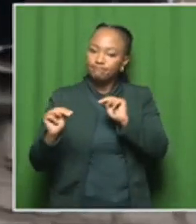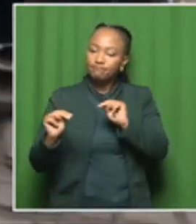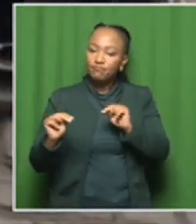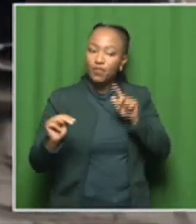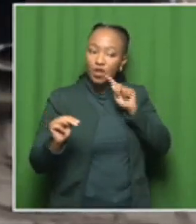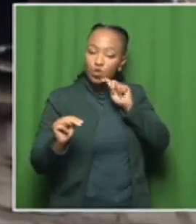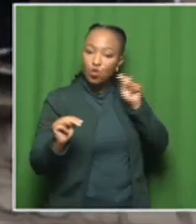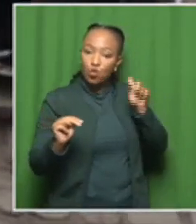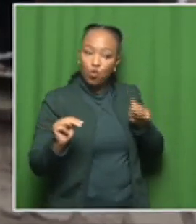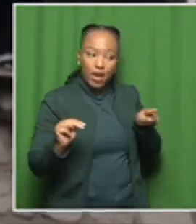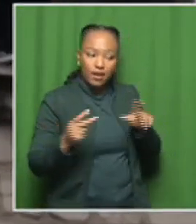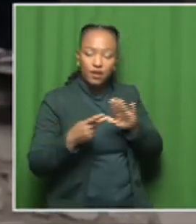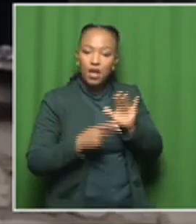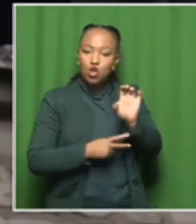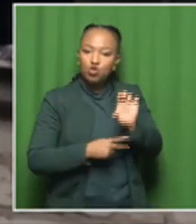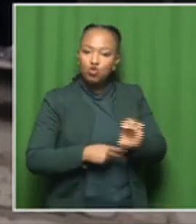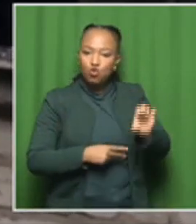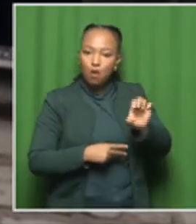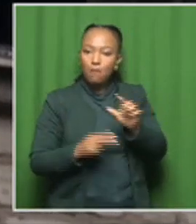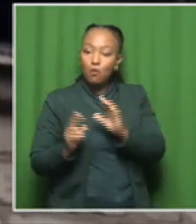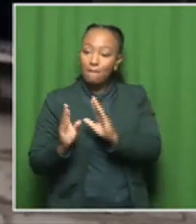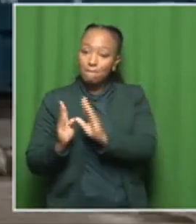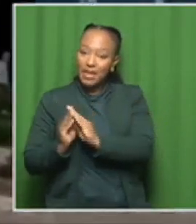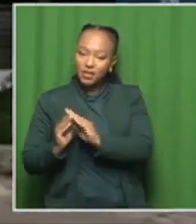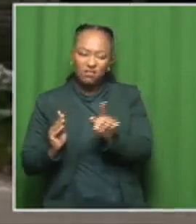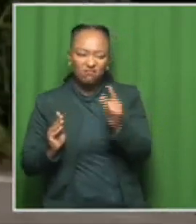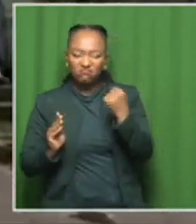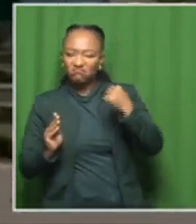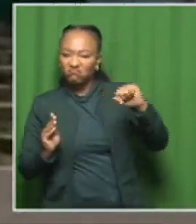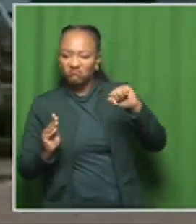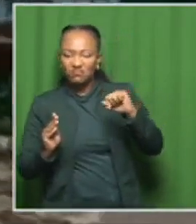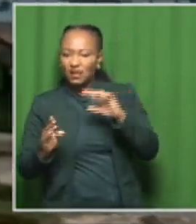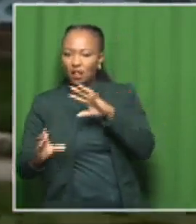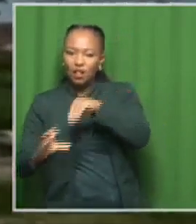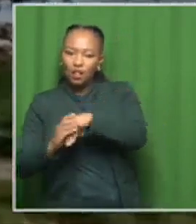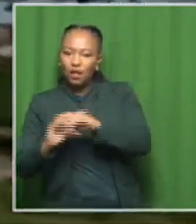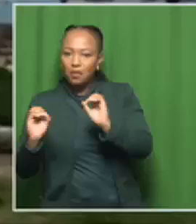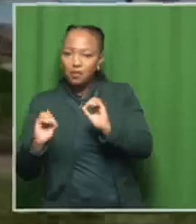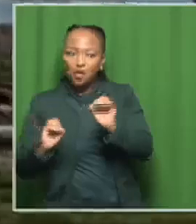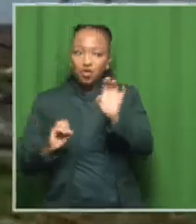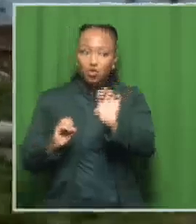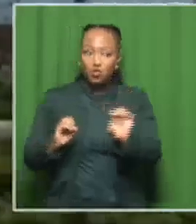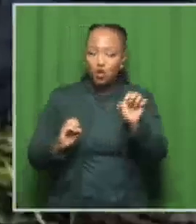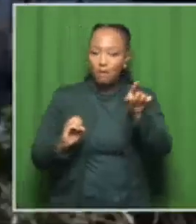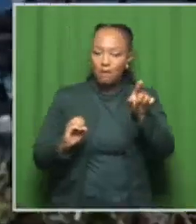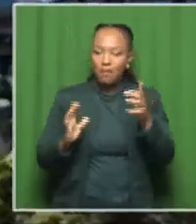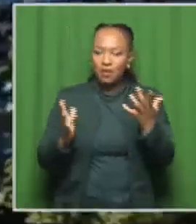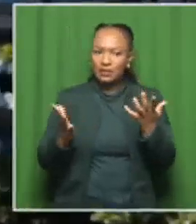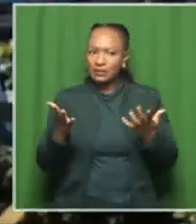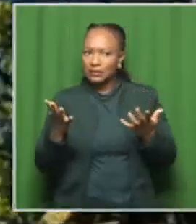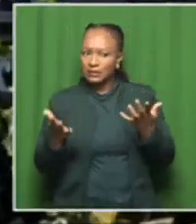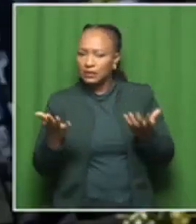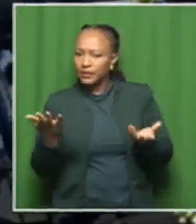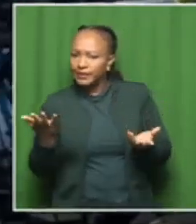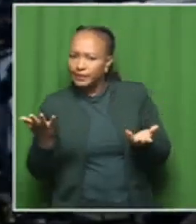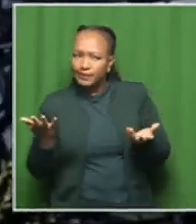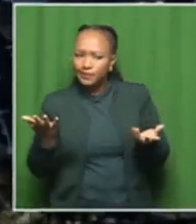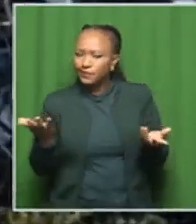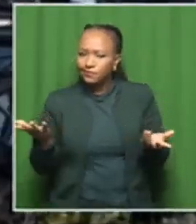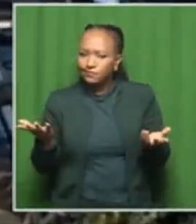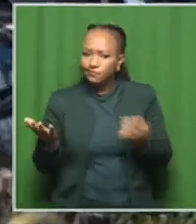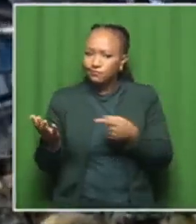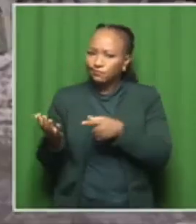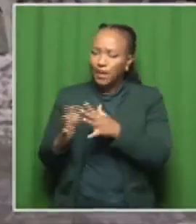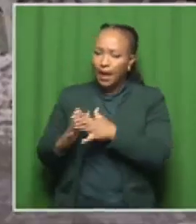European allies were excluded from the talks, something that caused consternation on the European continent, amid worries that Washington